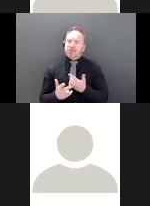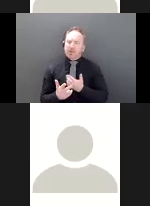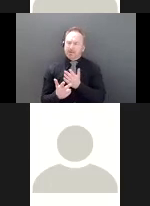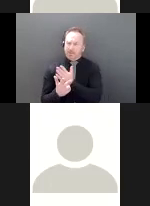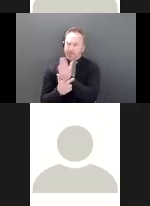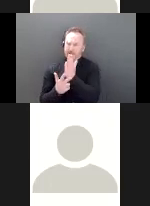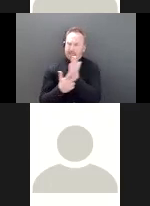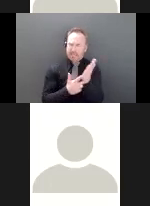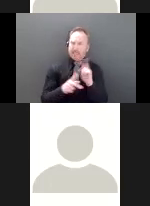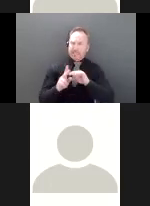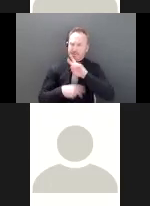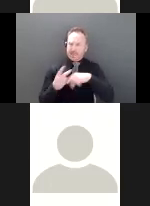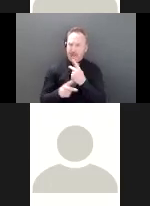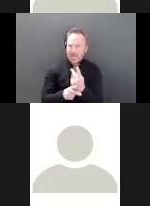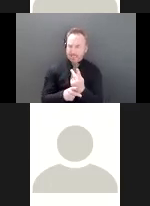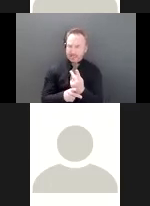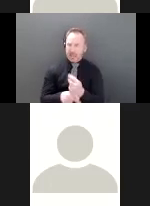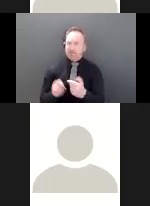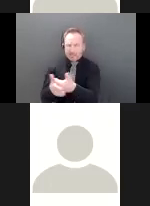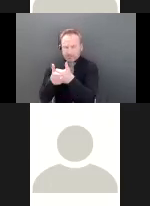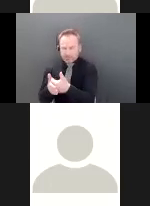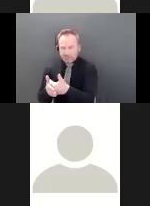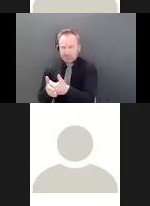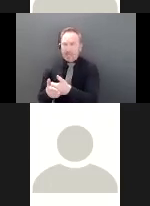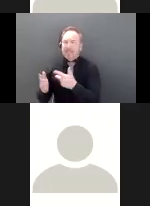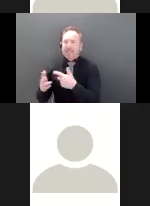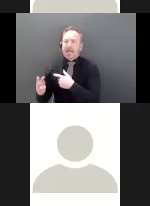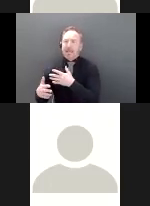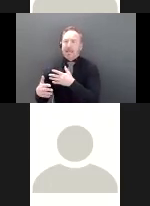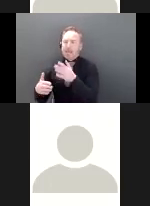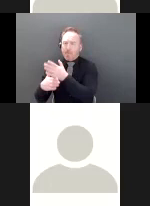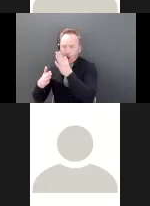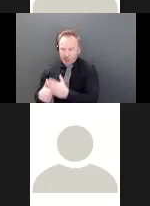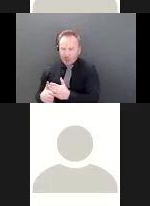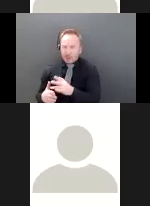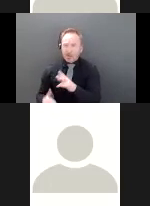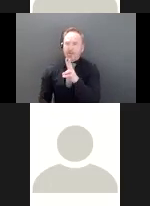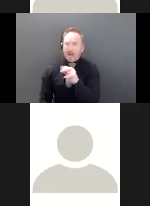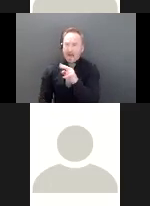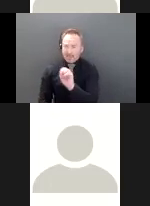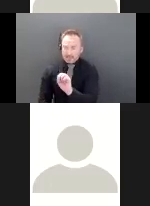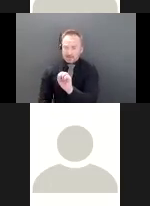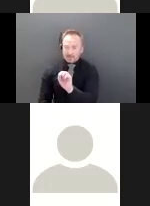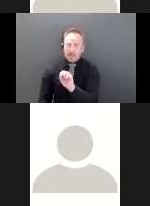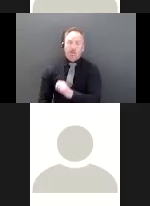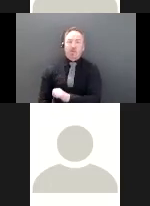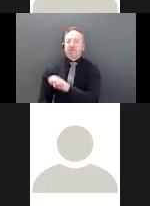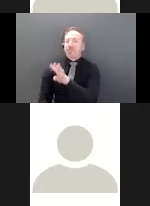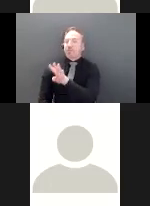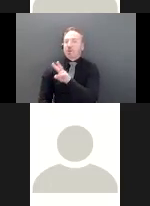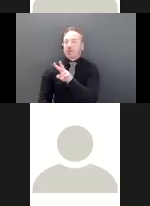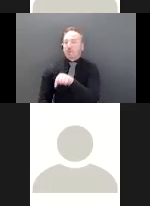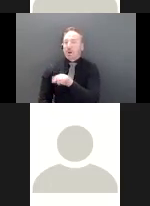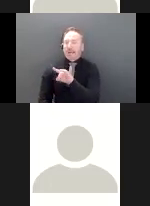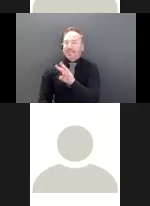types, including intimate partner violence. So intimate partner femicides was